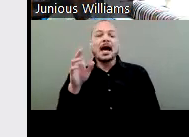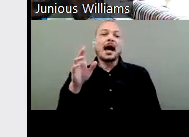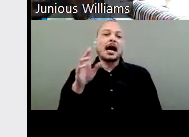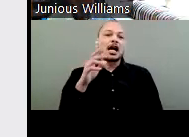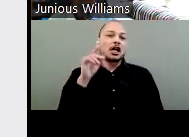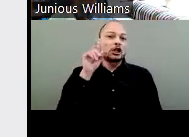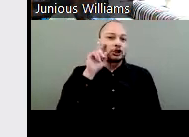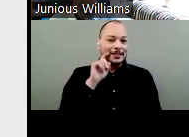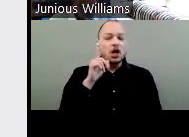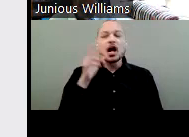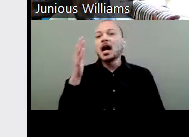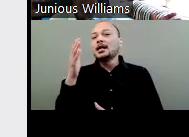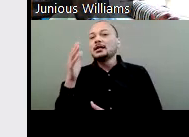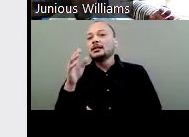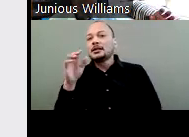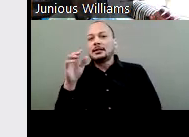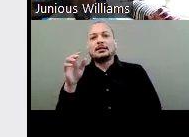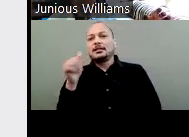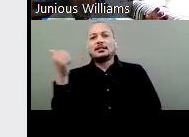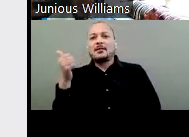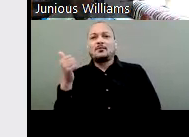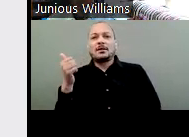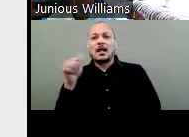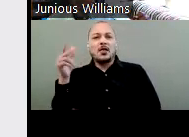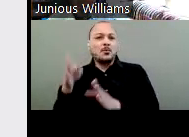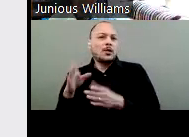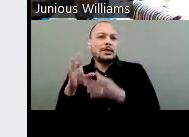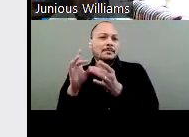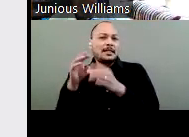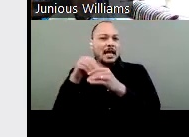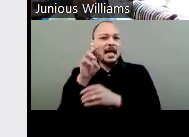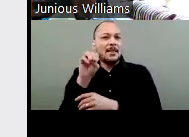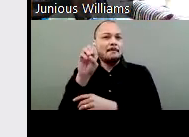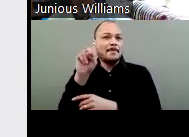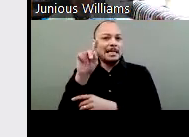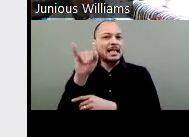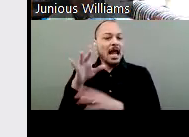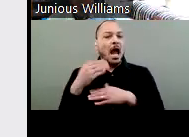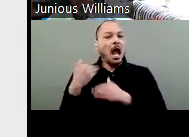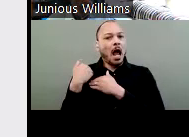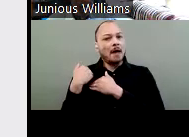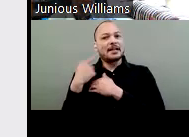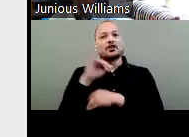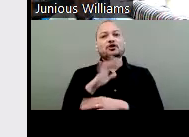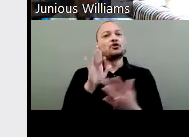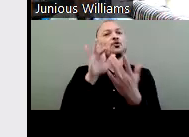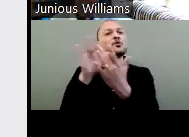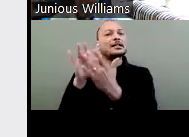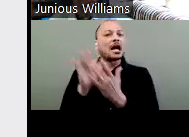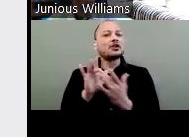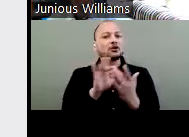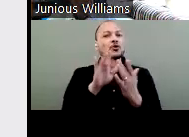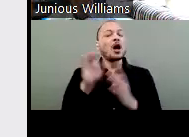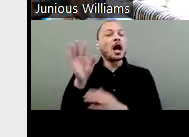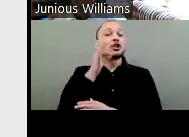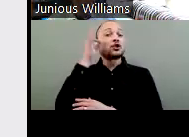the earlier Menti mentioned that there's an obligation to reach out to tribal governments. So all of